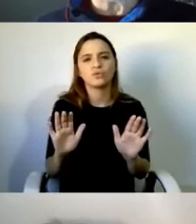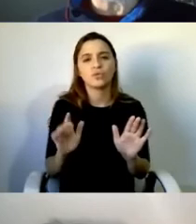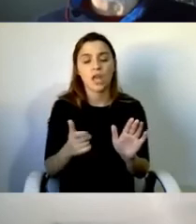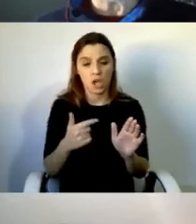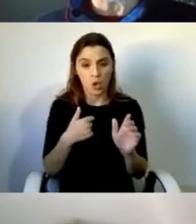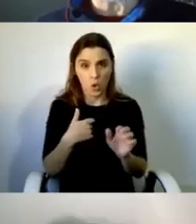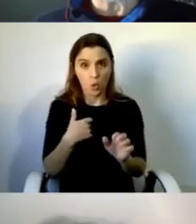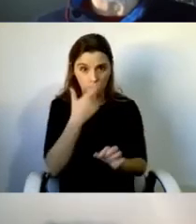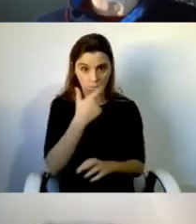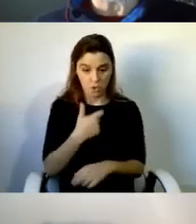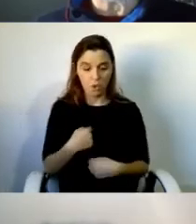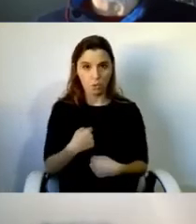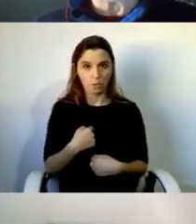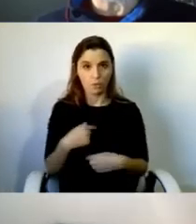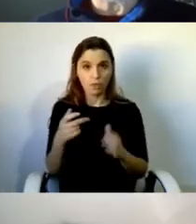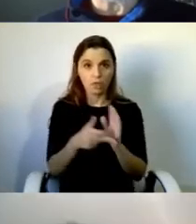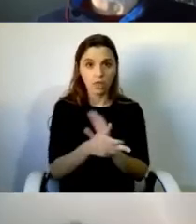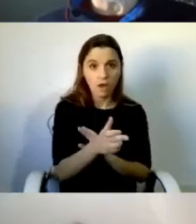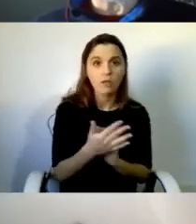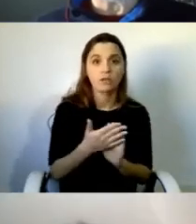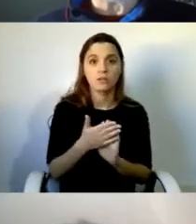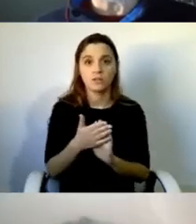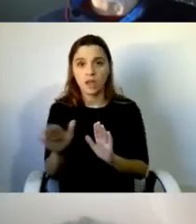promoting real personal assistance,